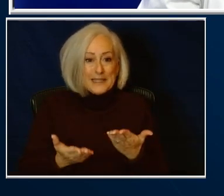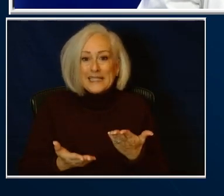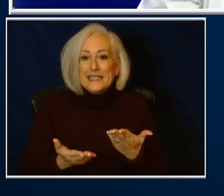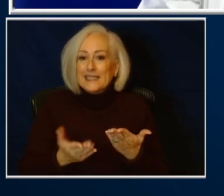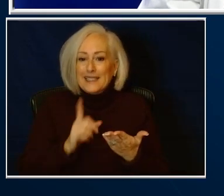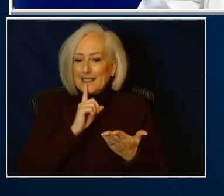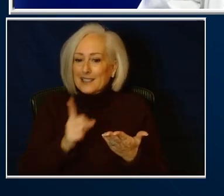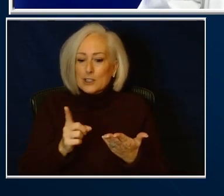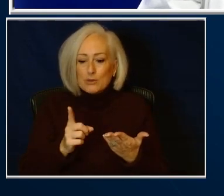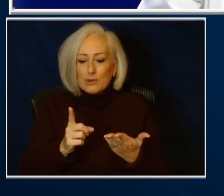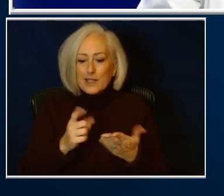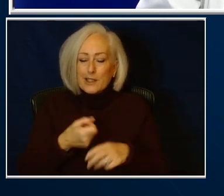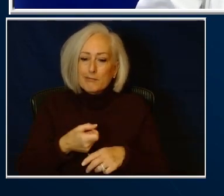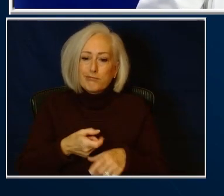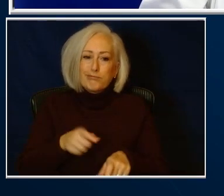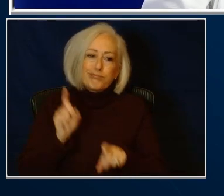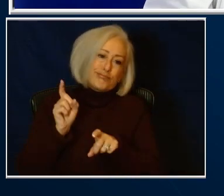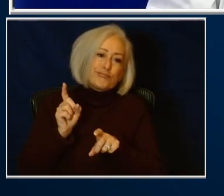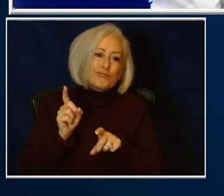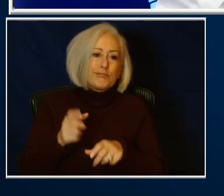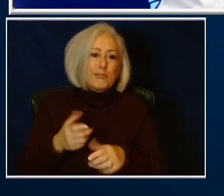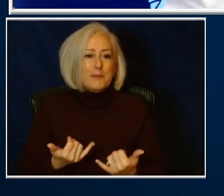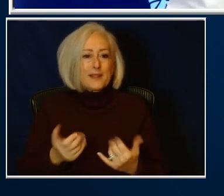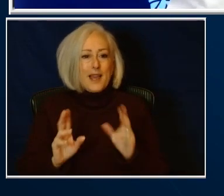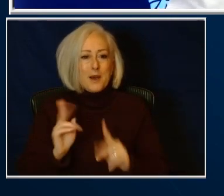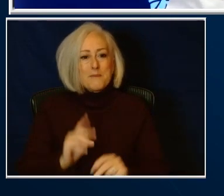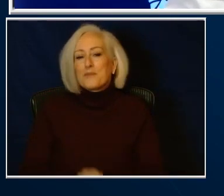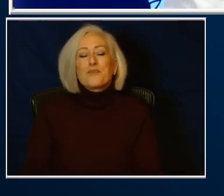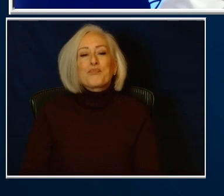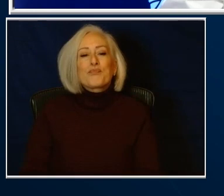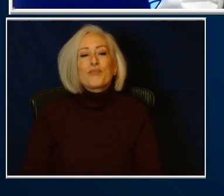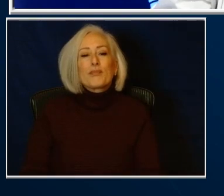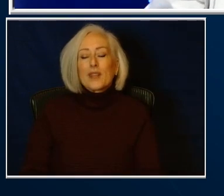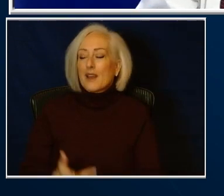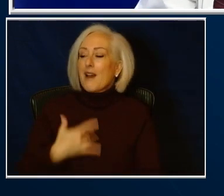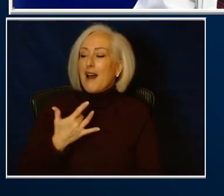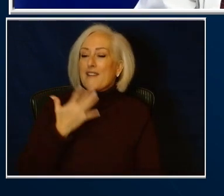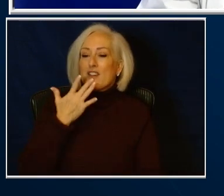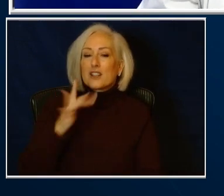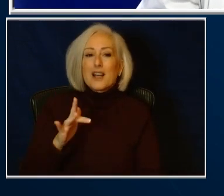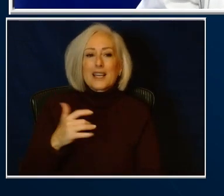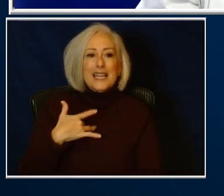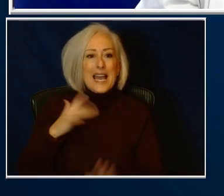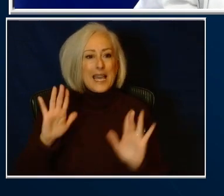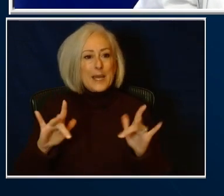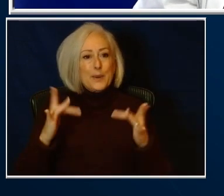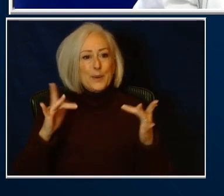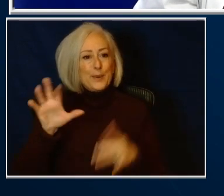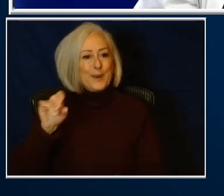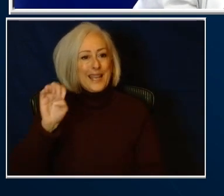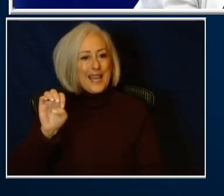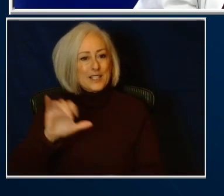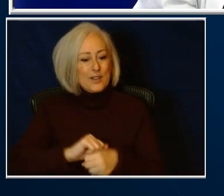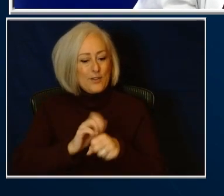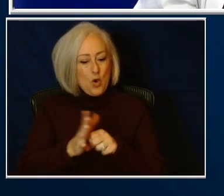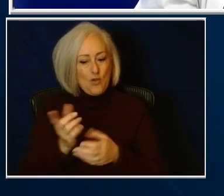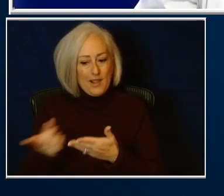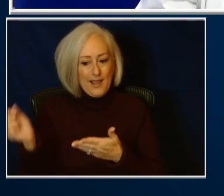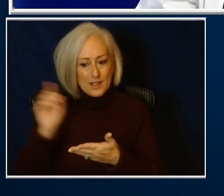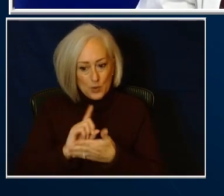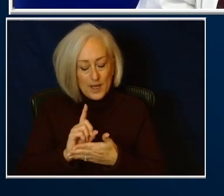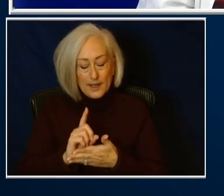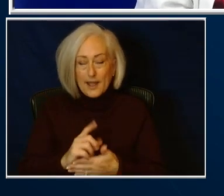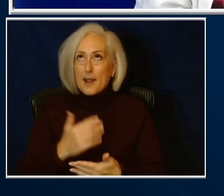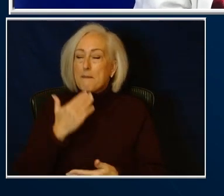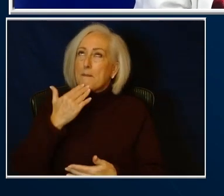So. You know, Hawkeye, I think, and I feel very lucky to have had a pretty mild case of COVID last week, and much better today. A